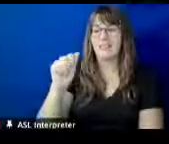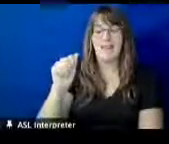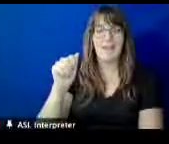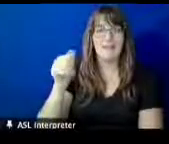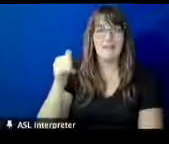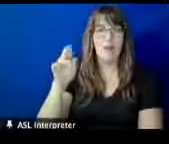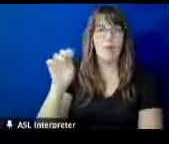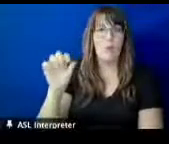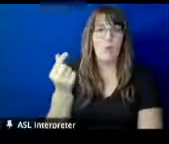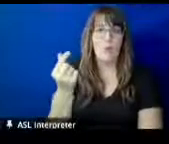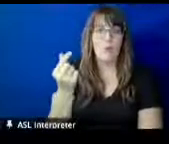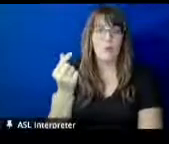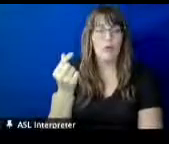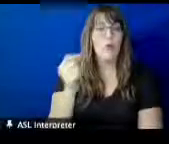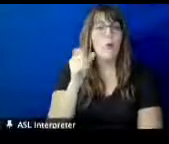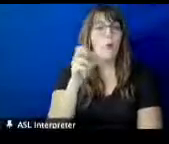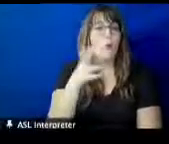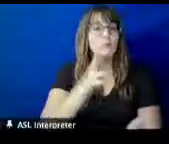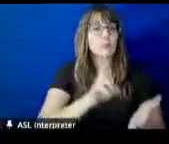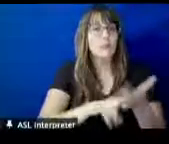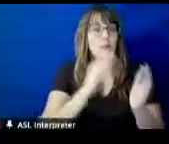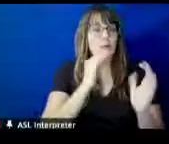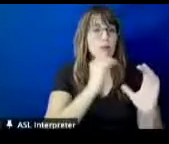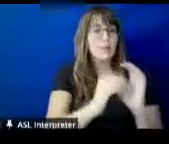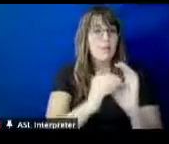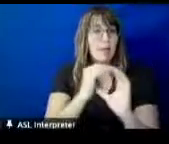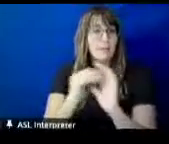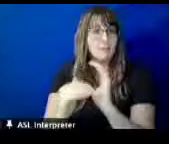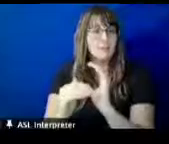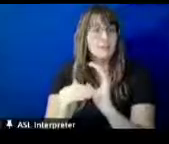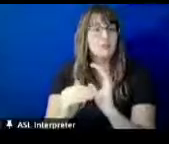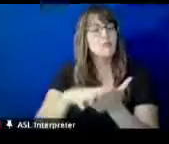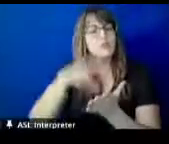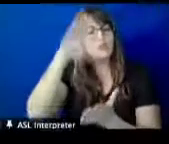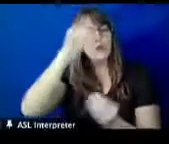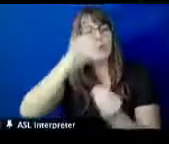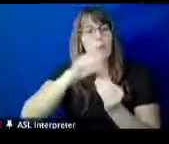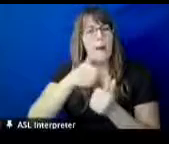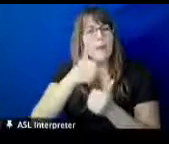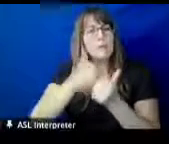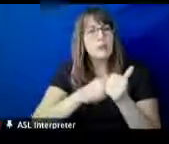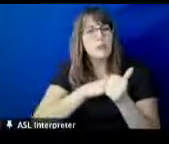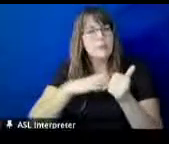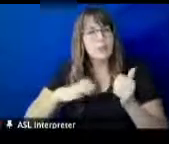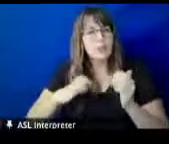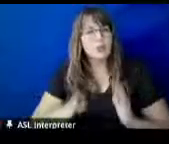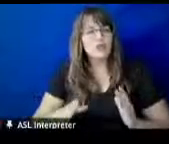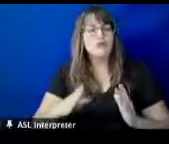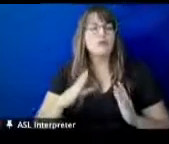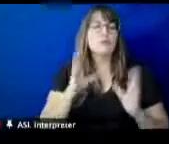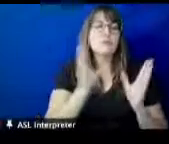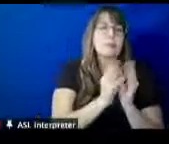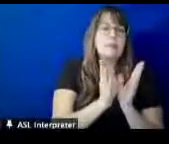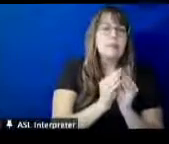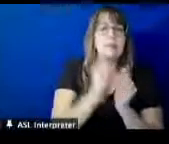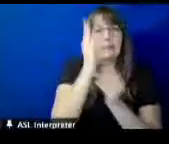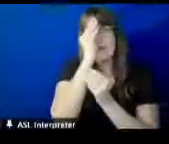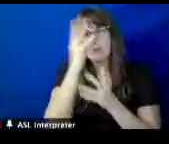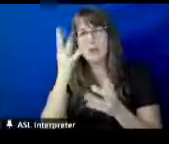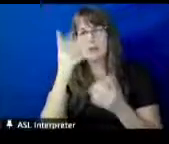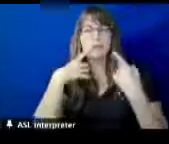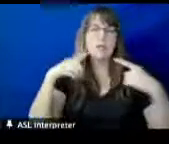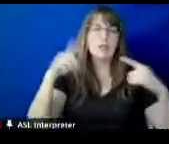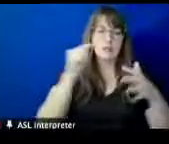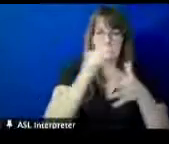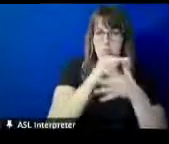wedrawthelinesca.org. You can also sign up for our emails to learn more about the Commission, our meetings, our updates, and